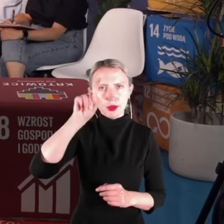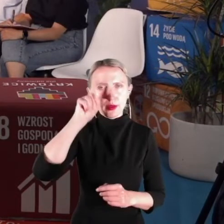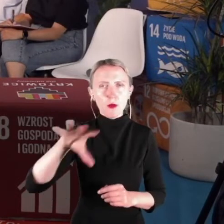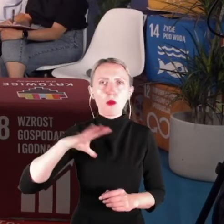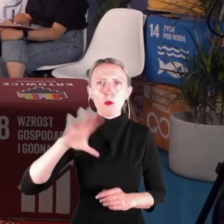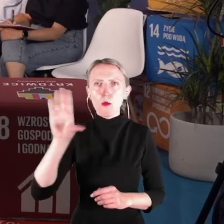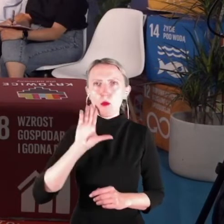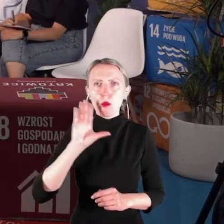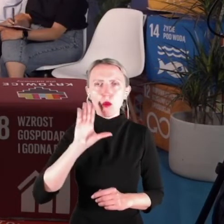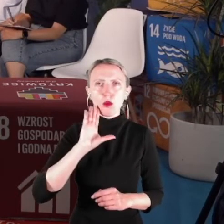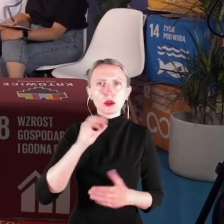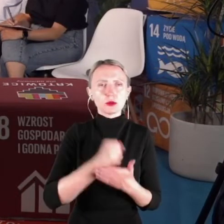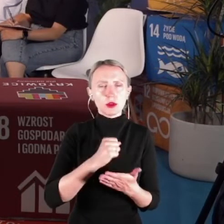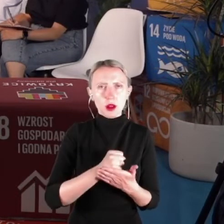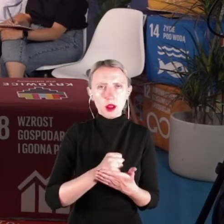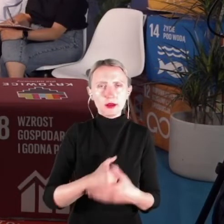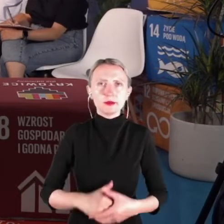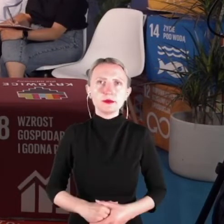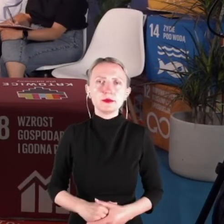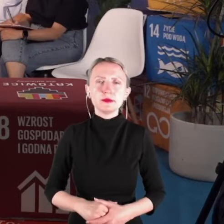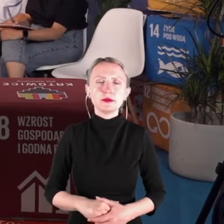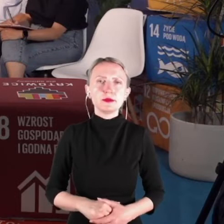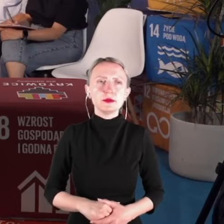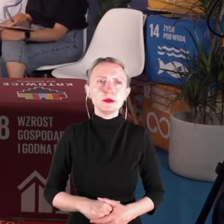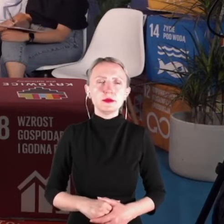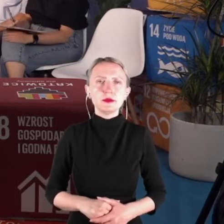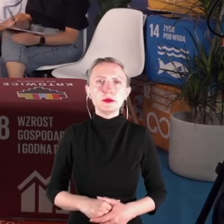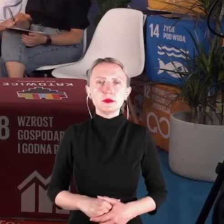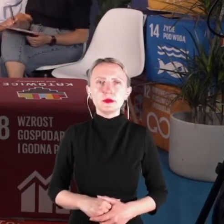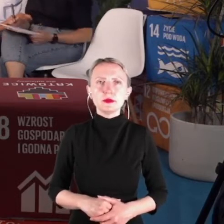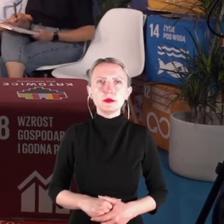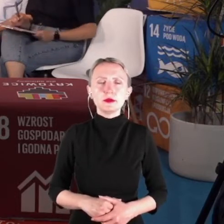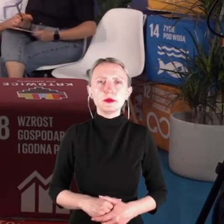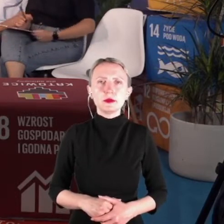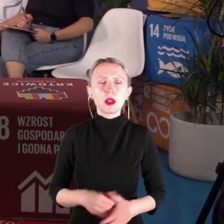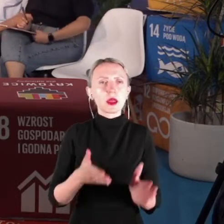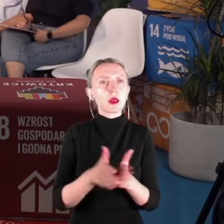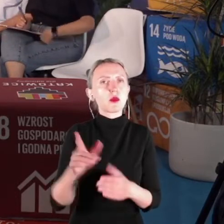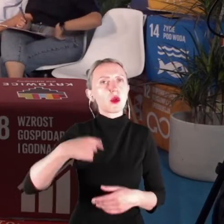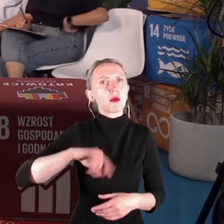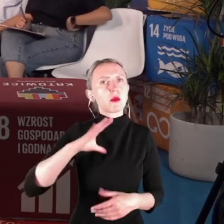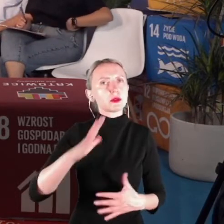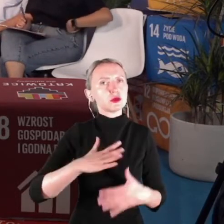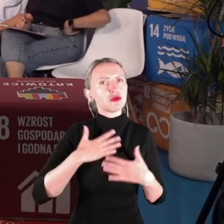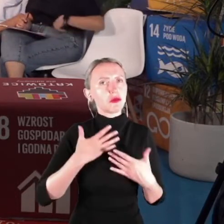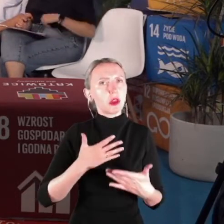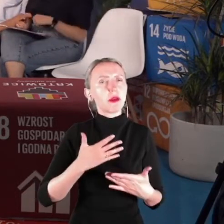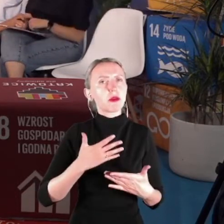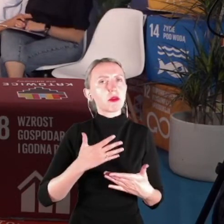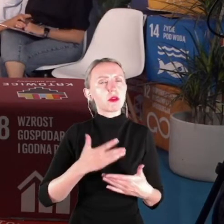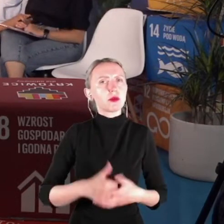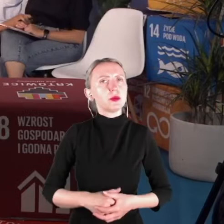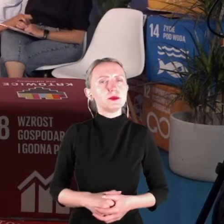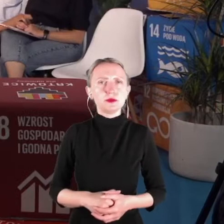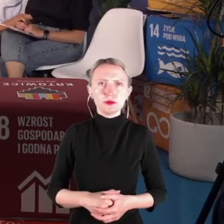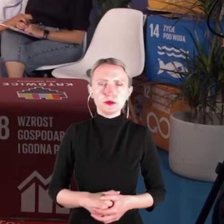cities. So we were at the very beginning. We were very surprised about how much kind of hope, how much interest we were